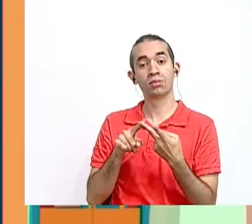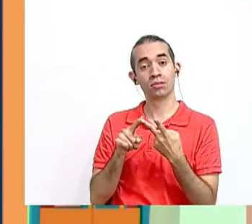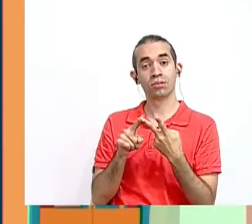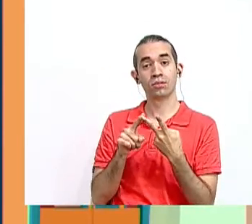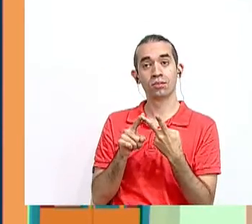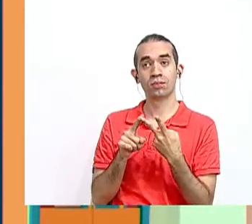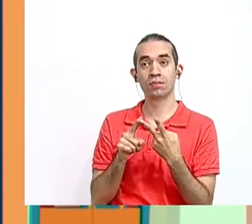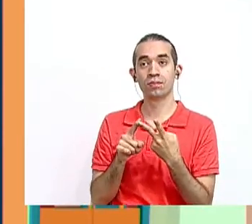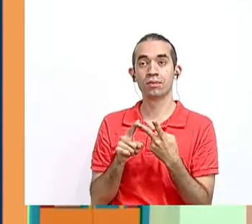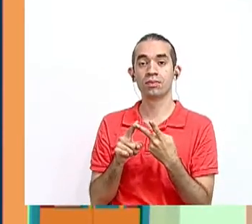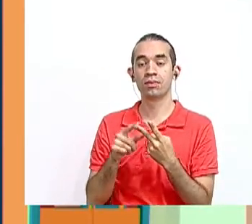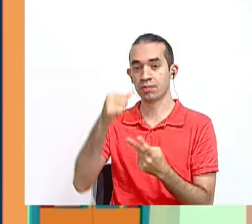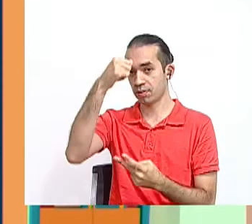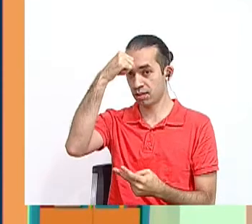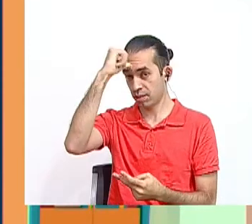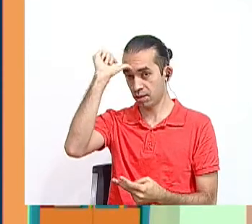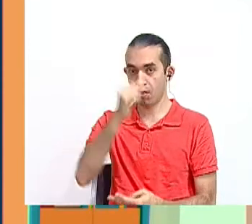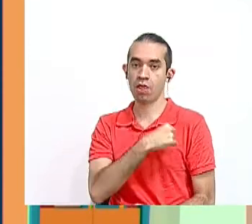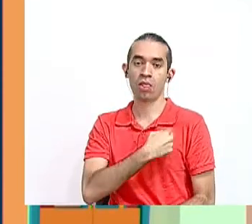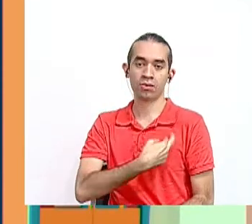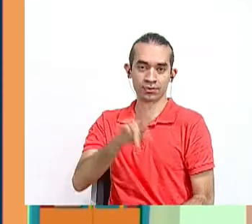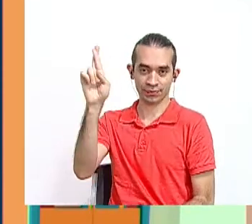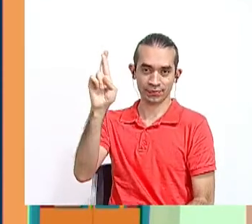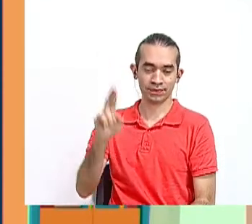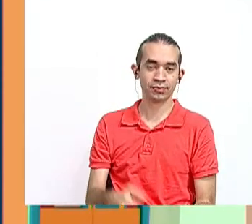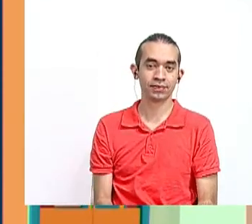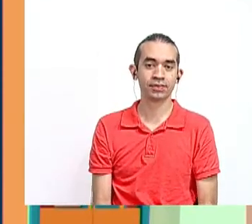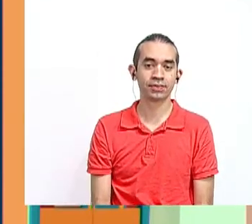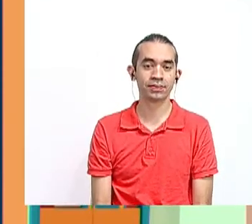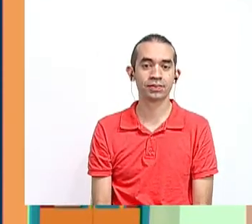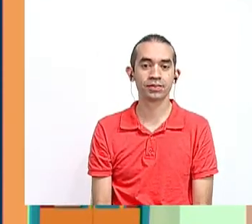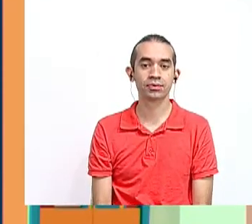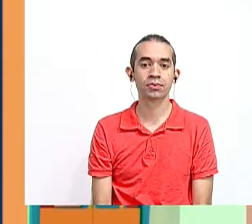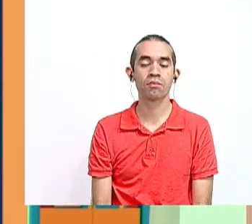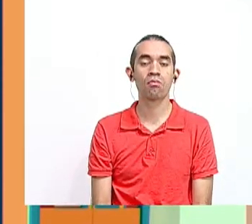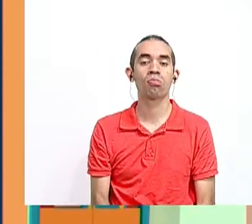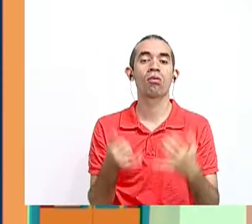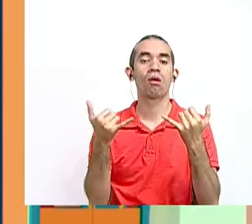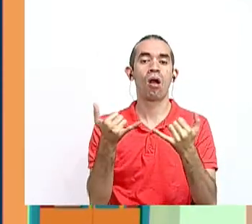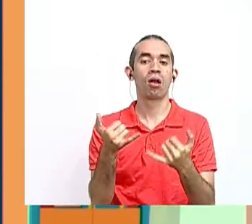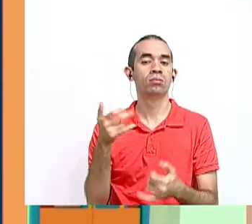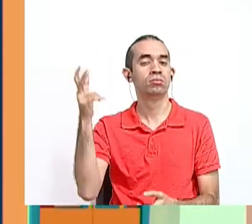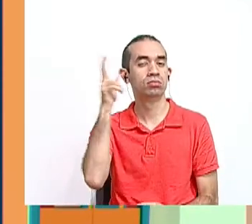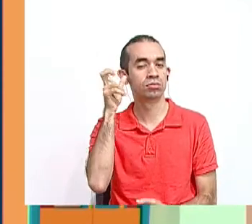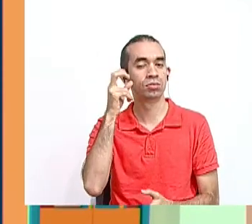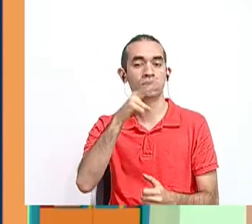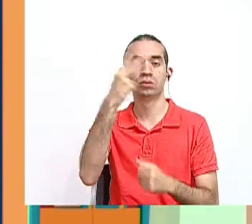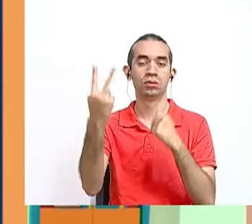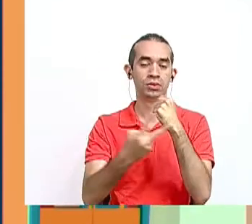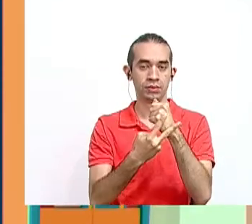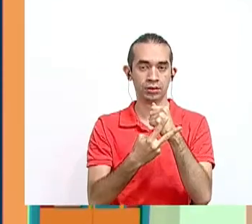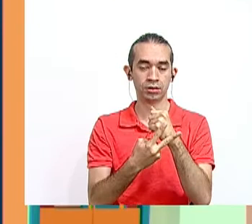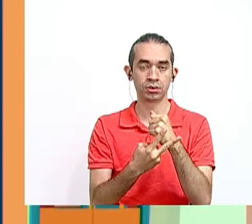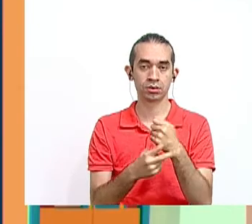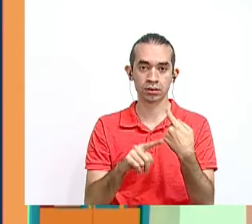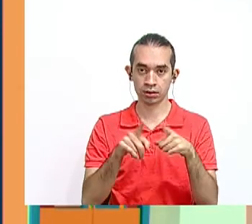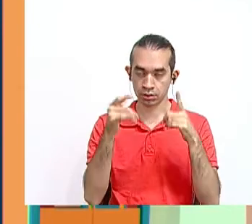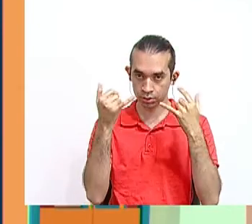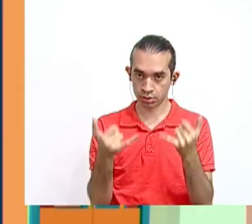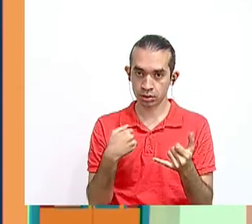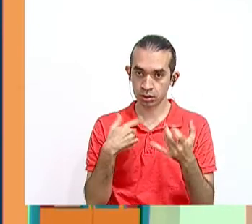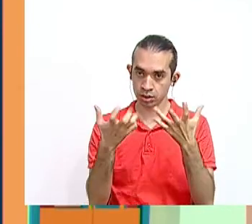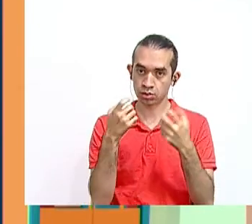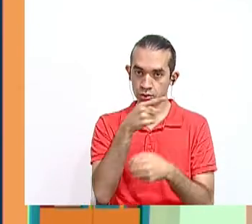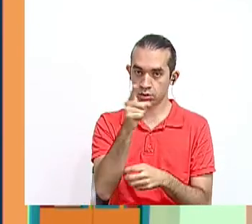was Hinduism, right? Okay, now we're going to listen for a second time. But this time I want